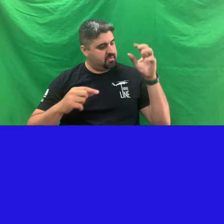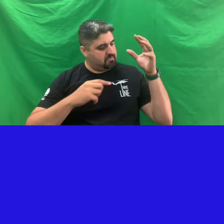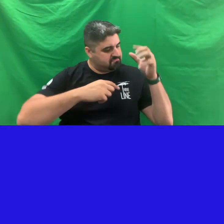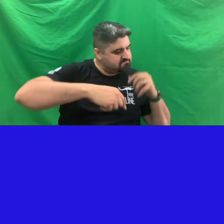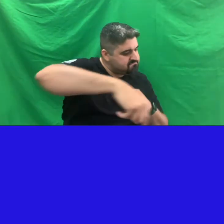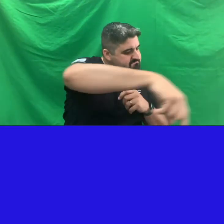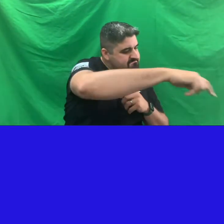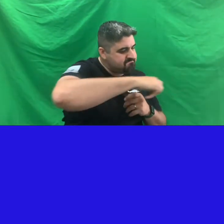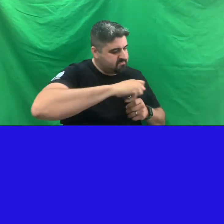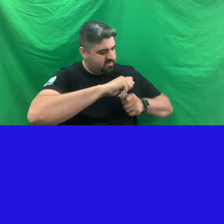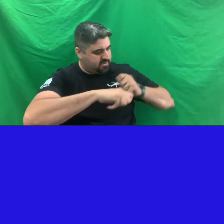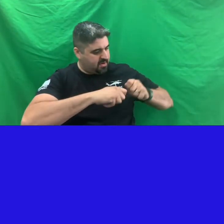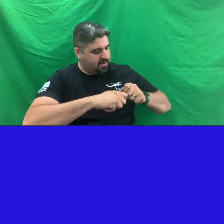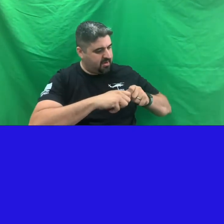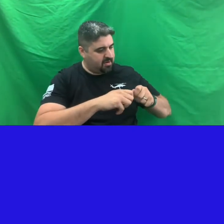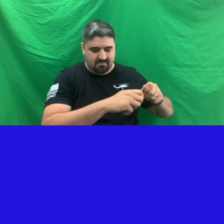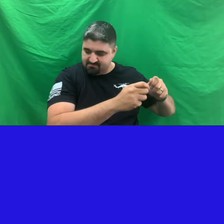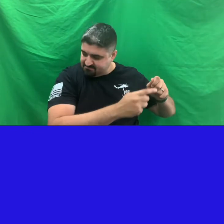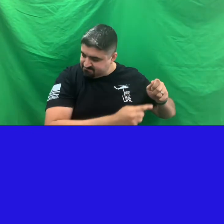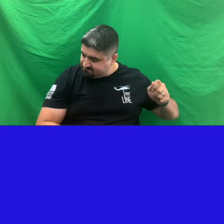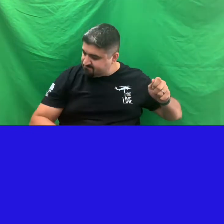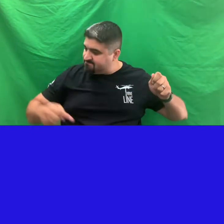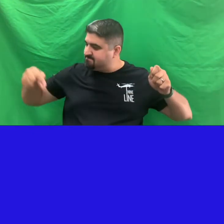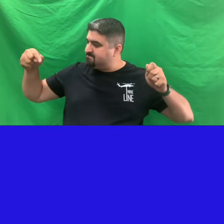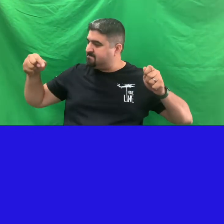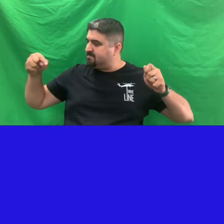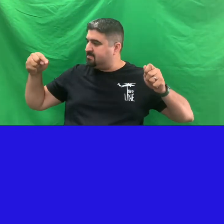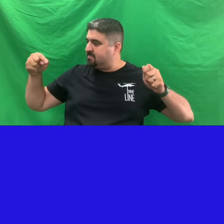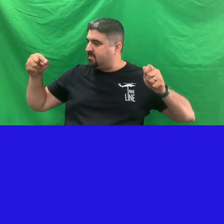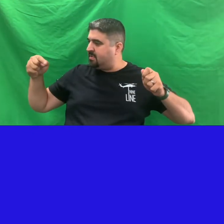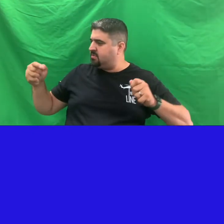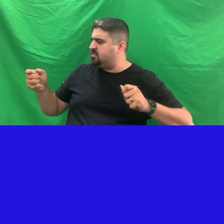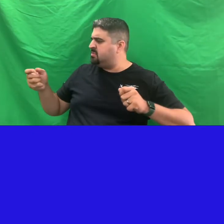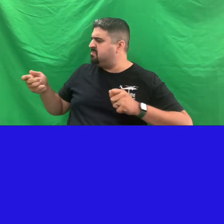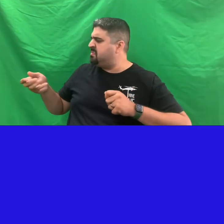The dark frog tied one end of the rope to a tree.